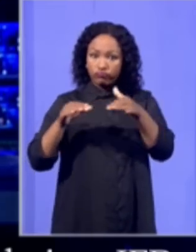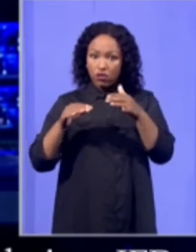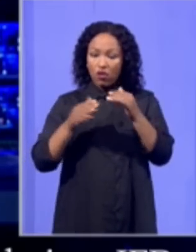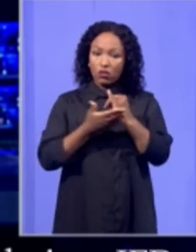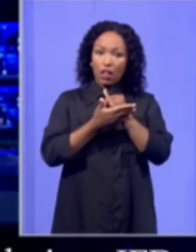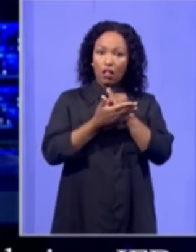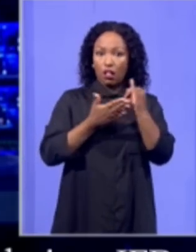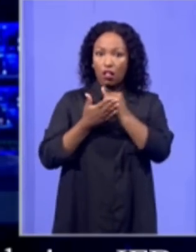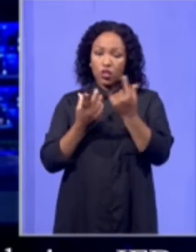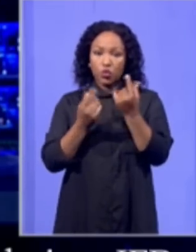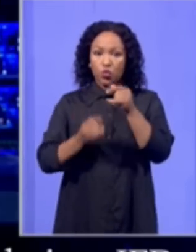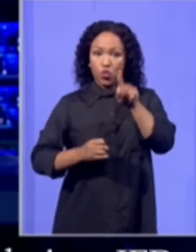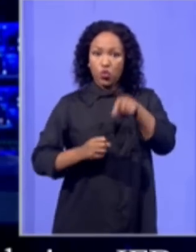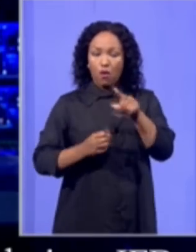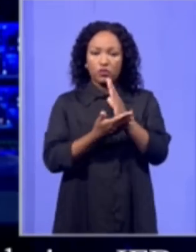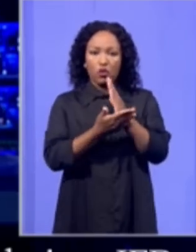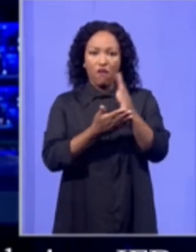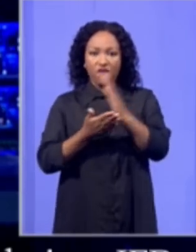ka motsing oo.